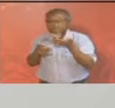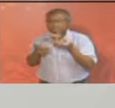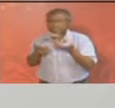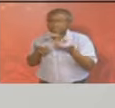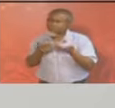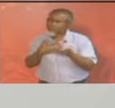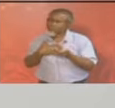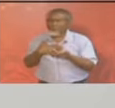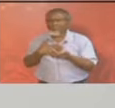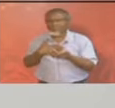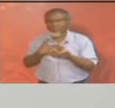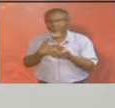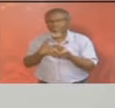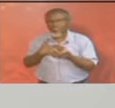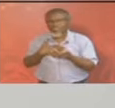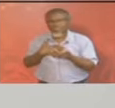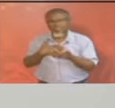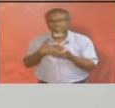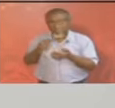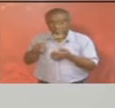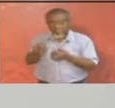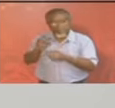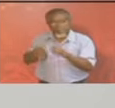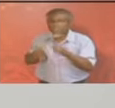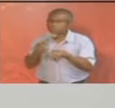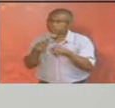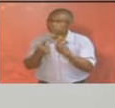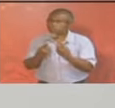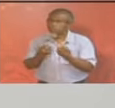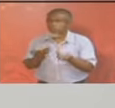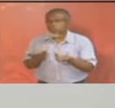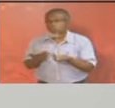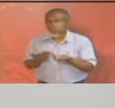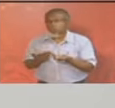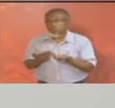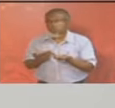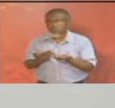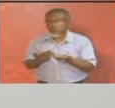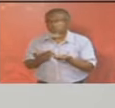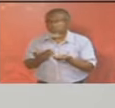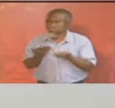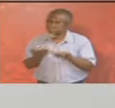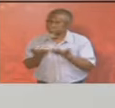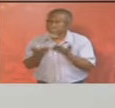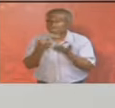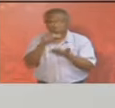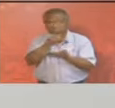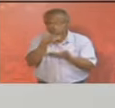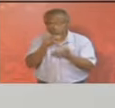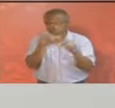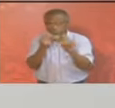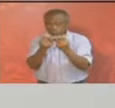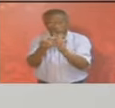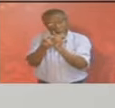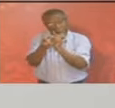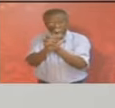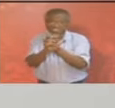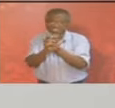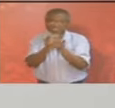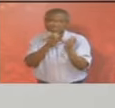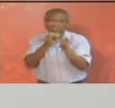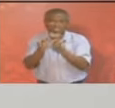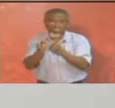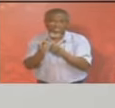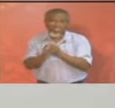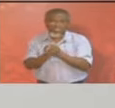the opportunities that we have to reduce risk to others by changing our plans. We do not want to have information that we've